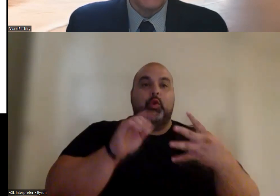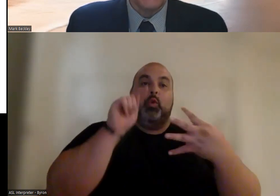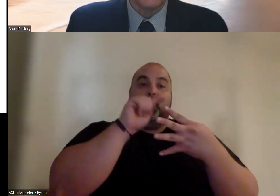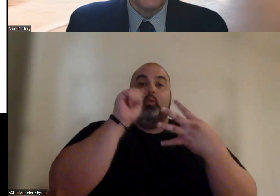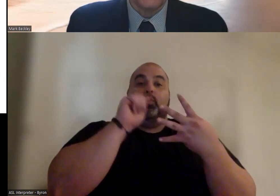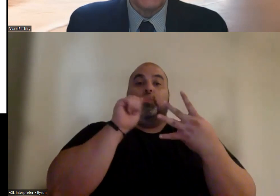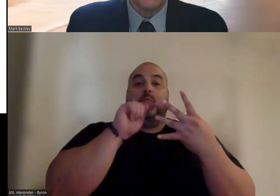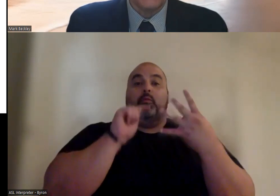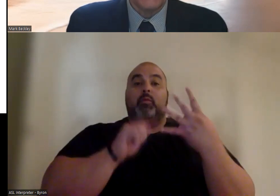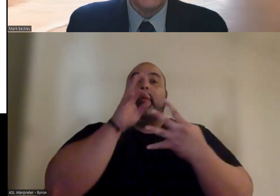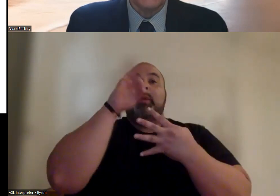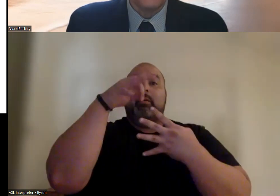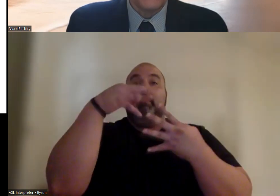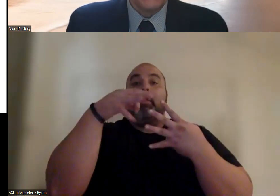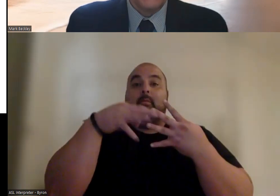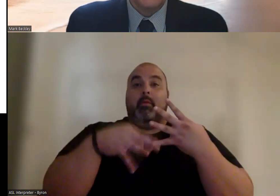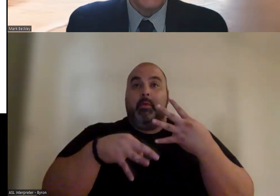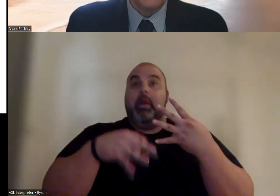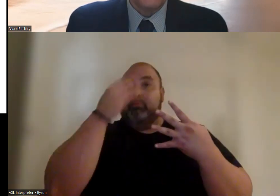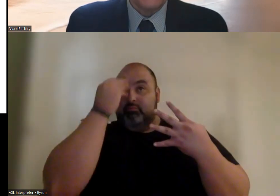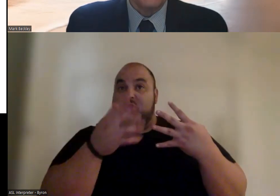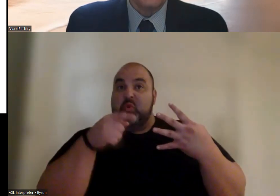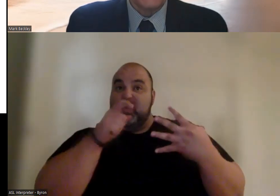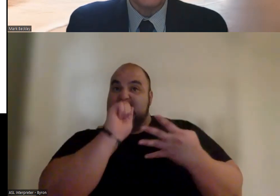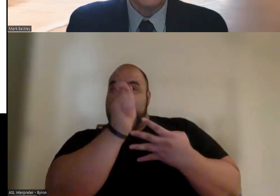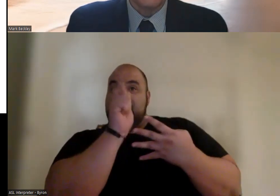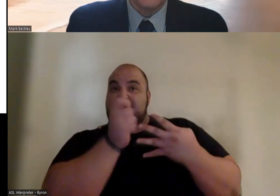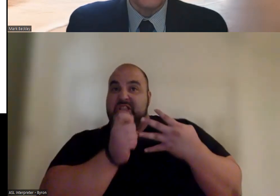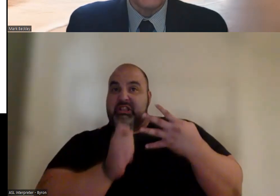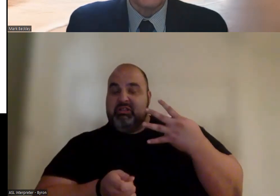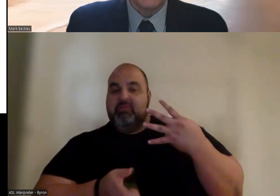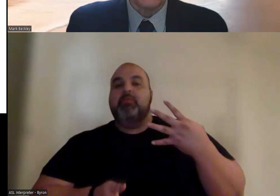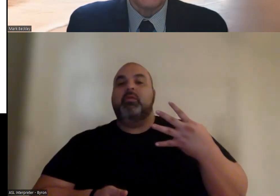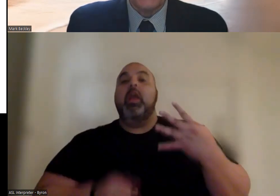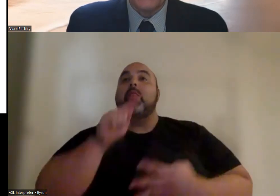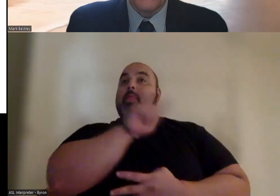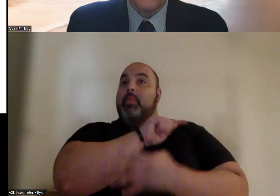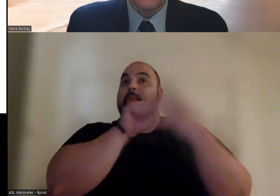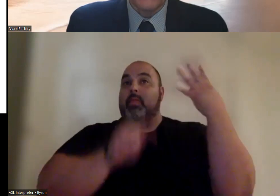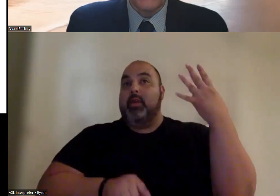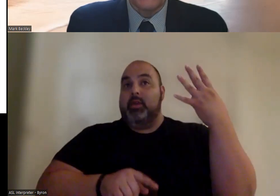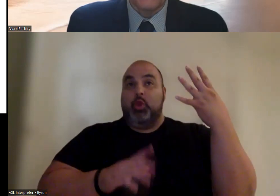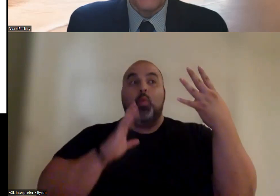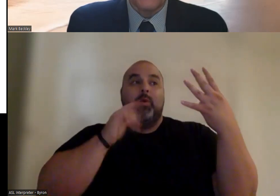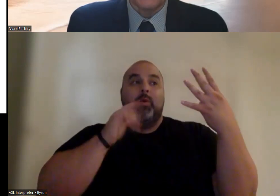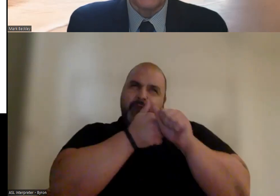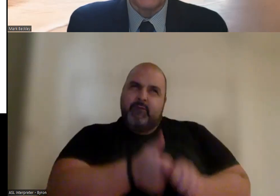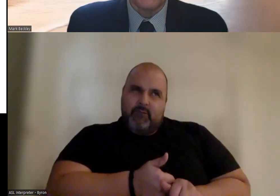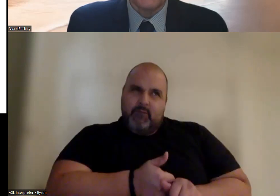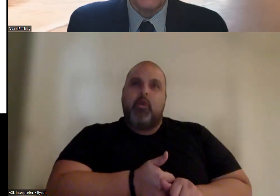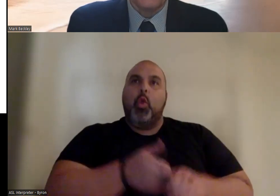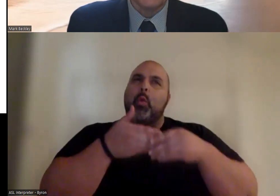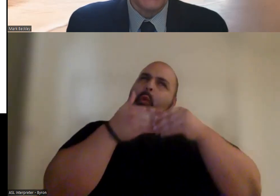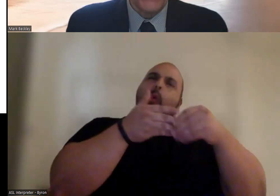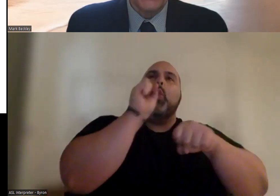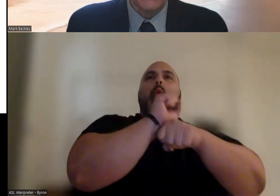note areas where we've made some updates. So because these are really the principles that are going to be guiding our work going forward. So it's